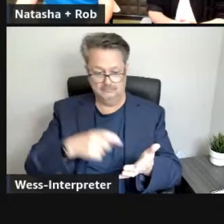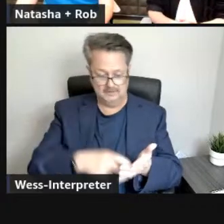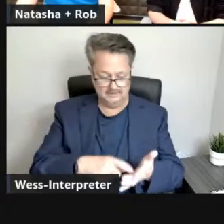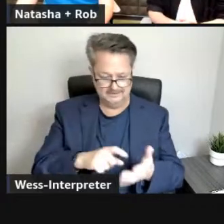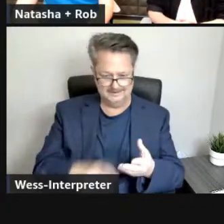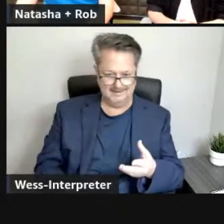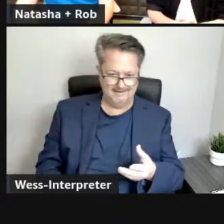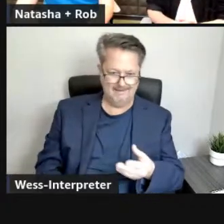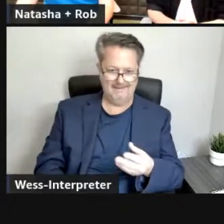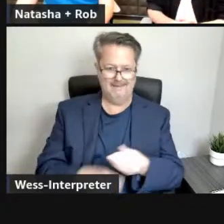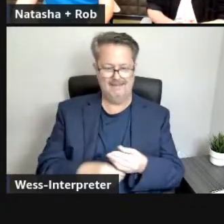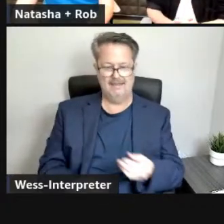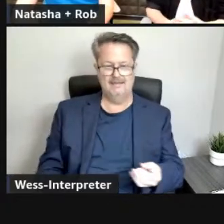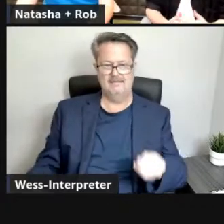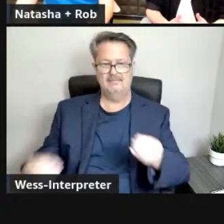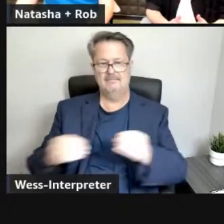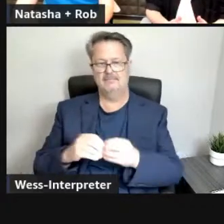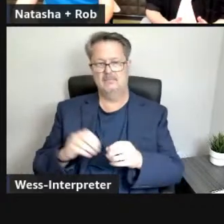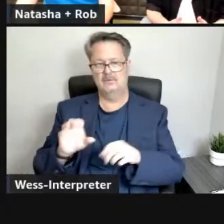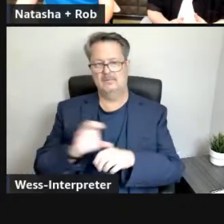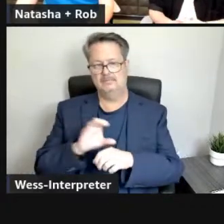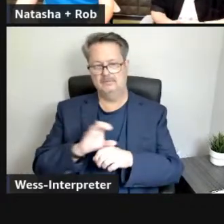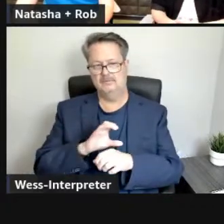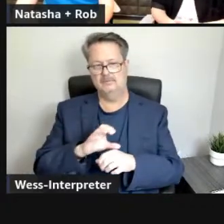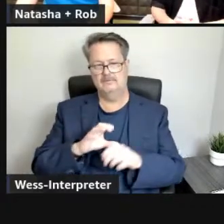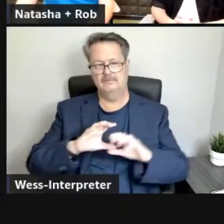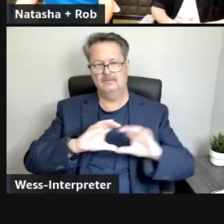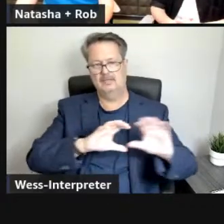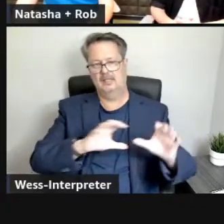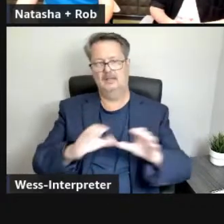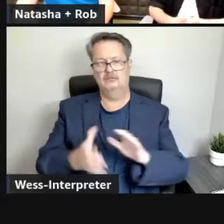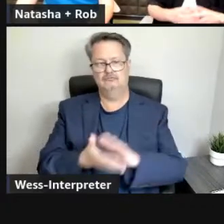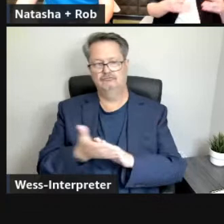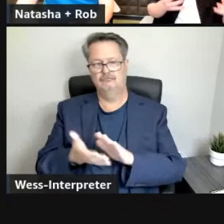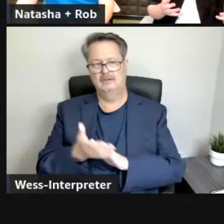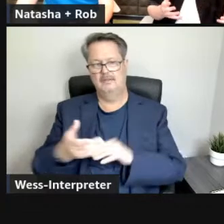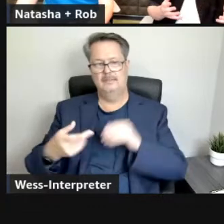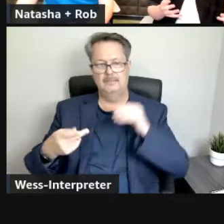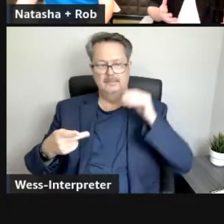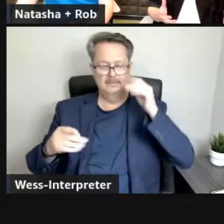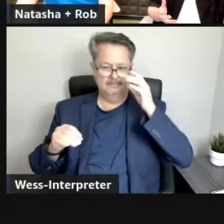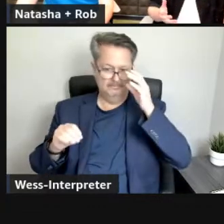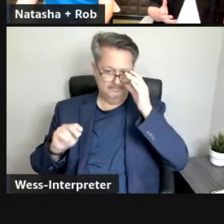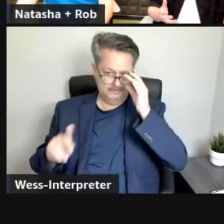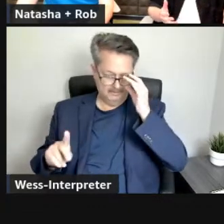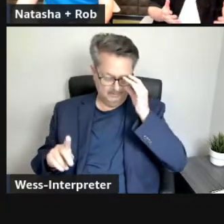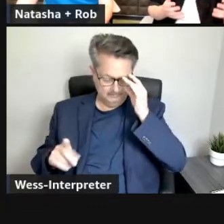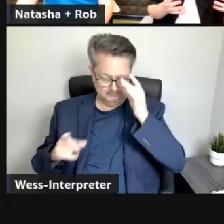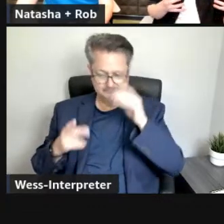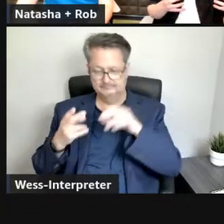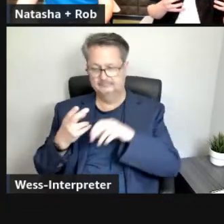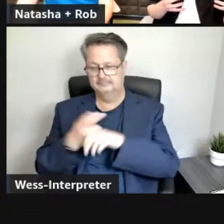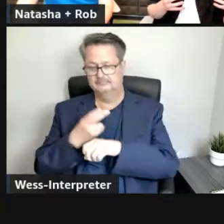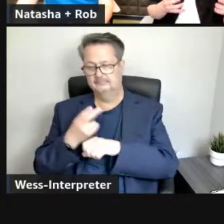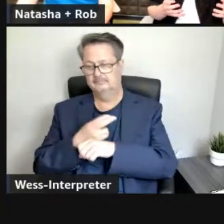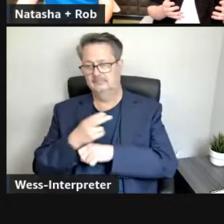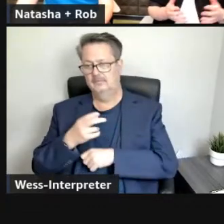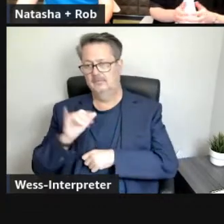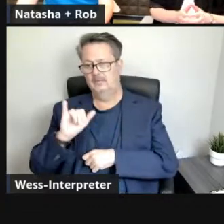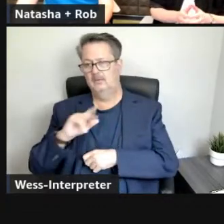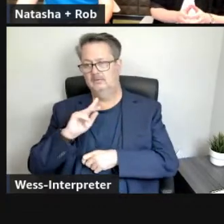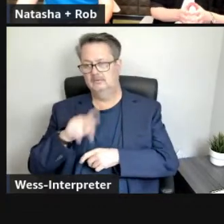to the cluster for you to run these pods. So when you're using managed node groups,